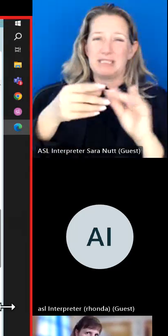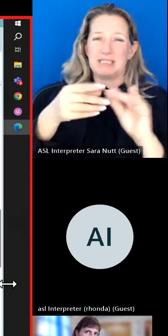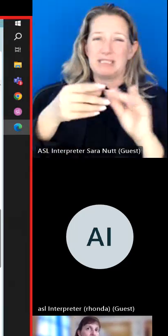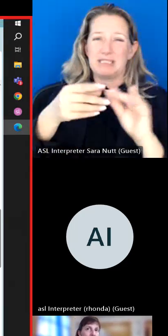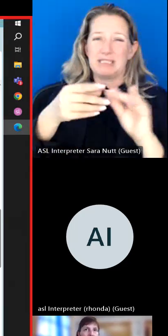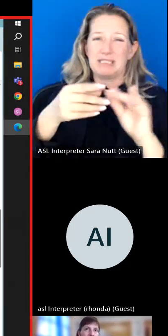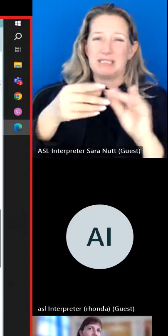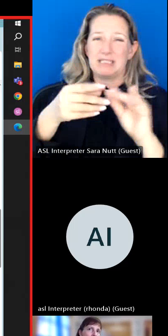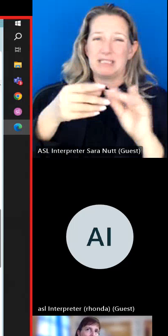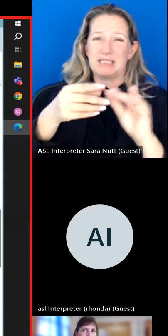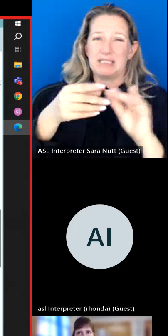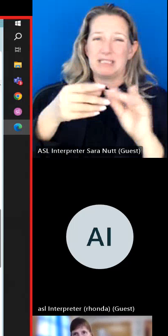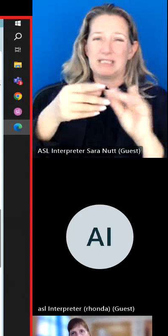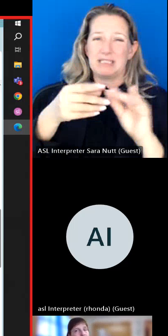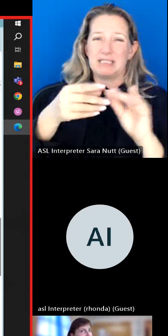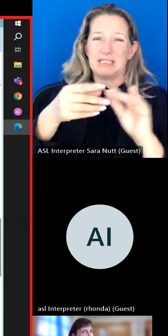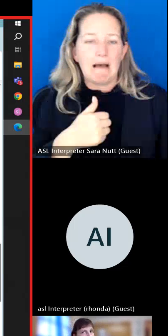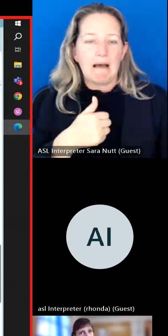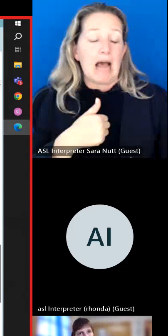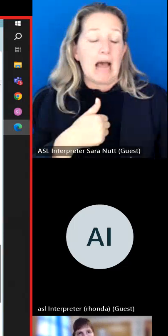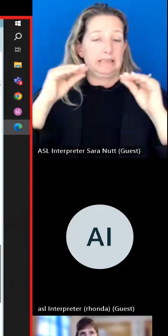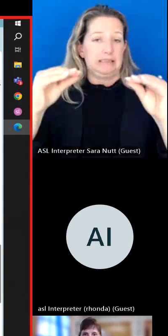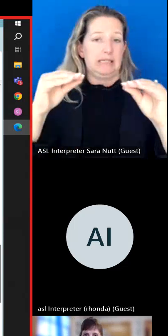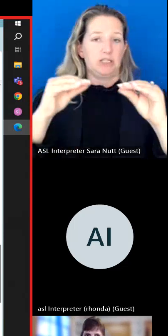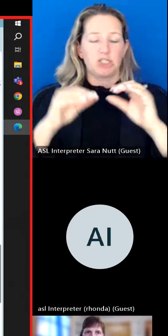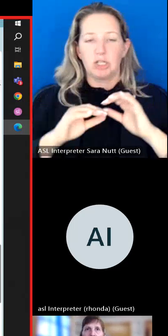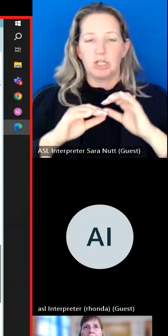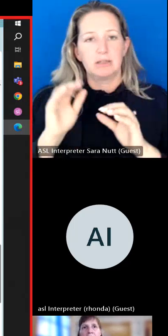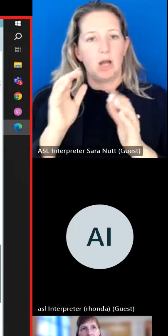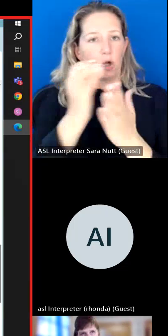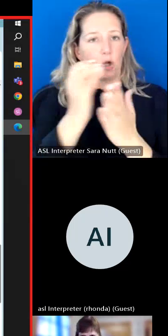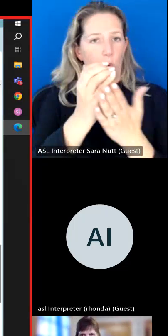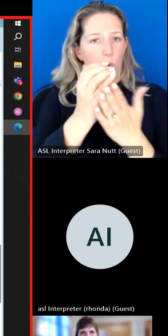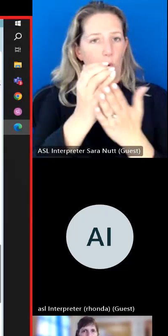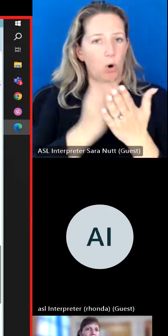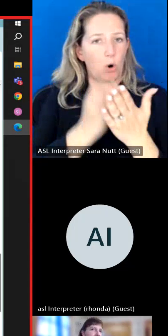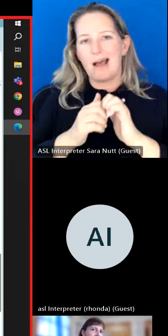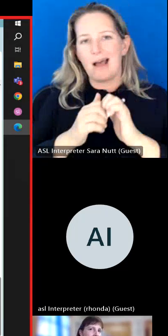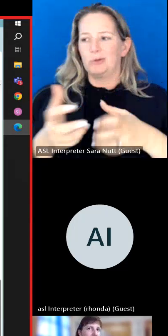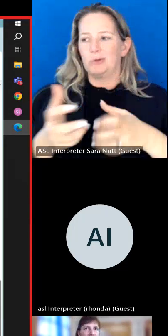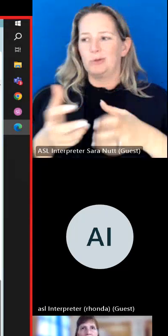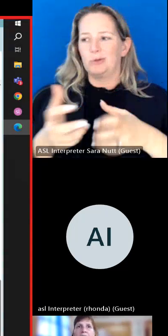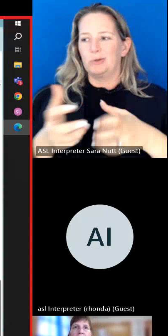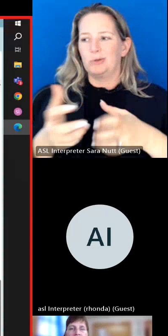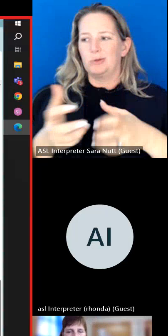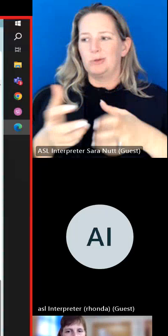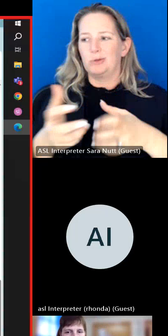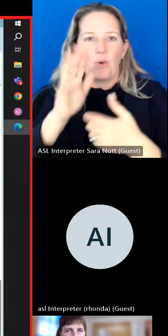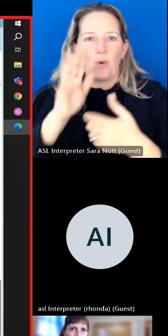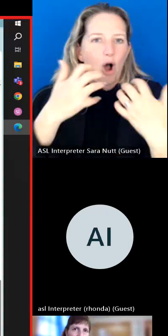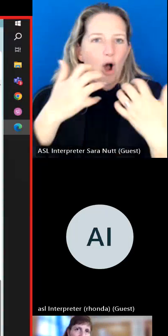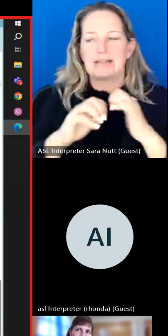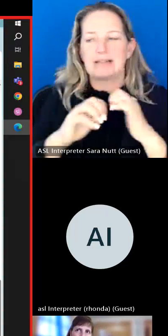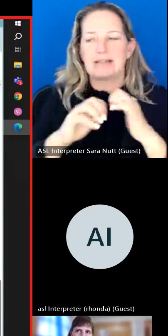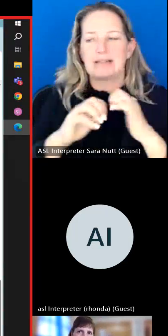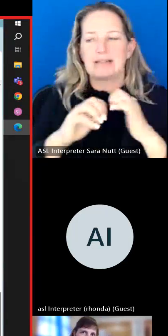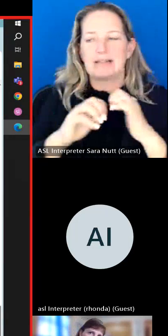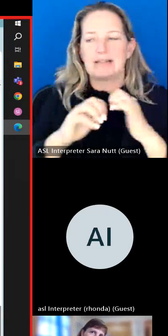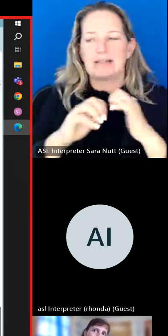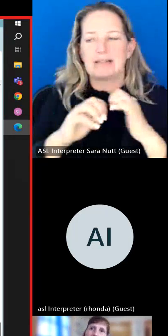some tips on how you can engage your audience, how to deliver your content, and how to